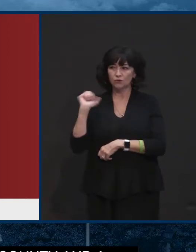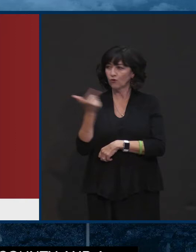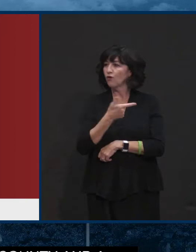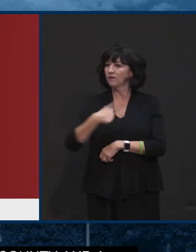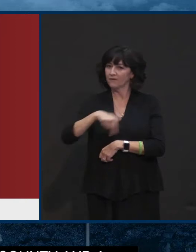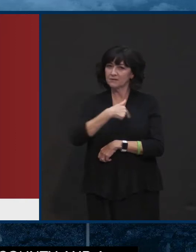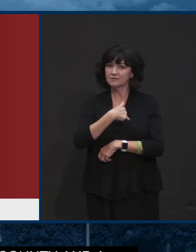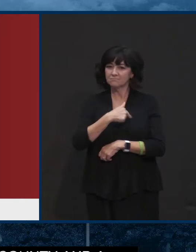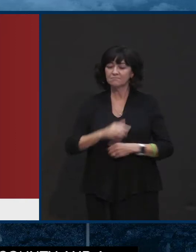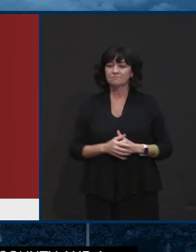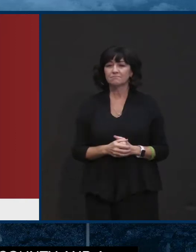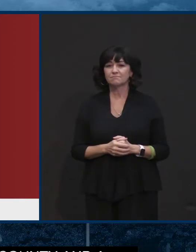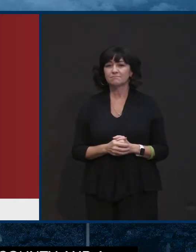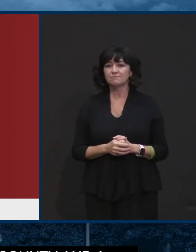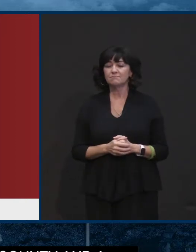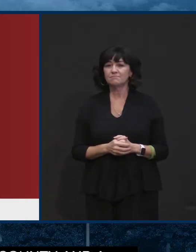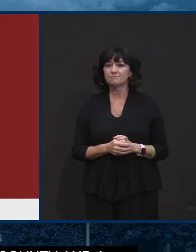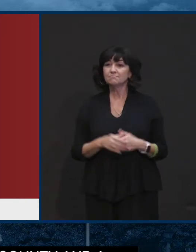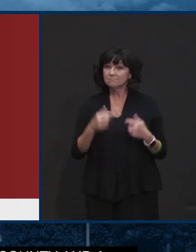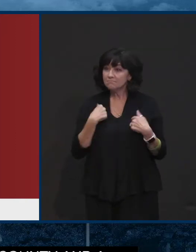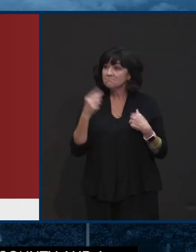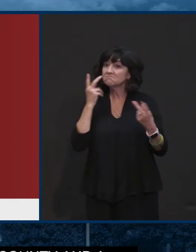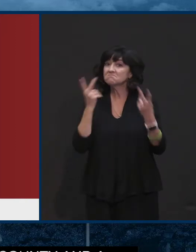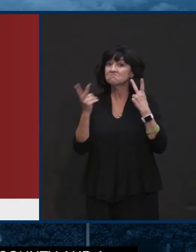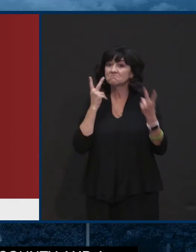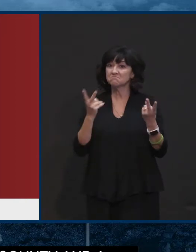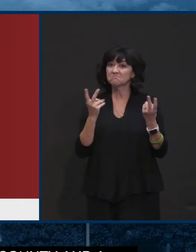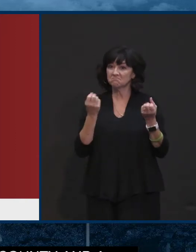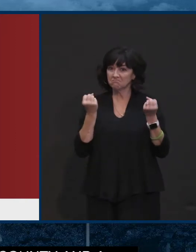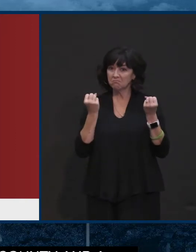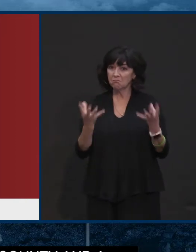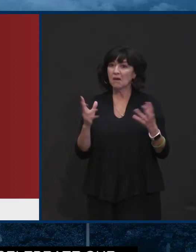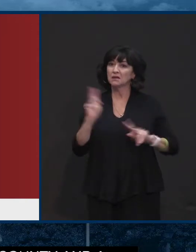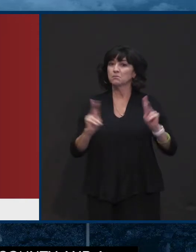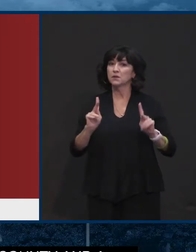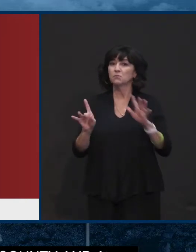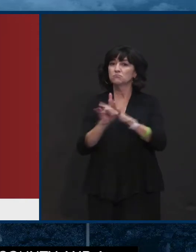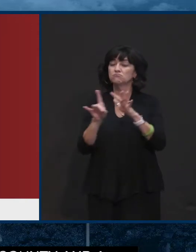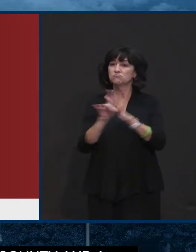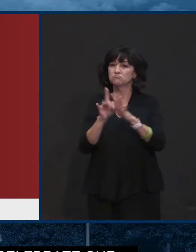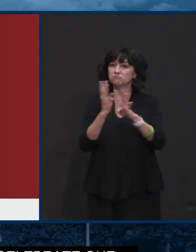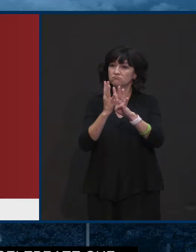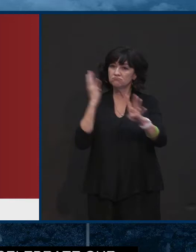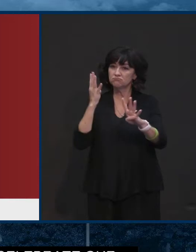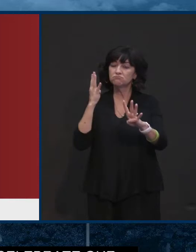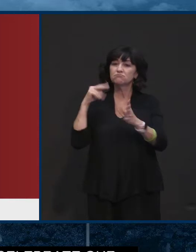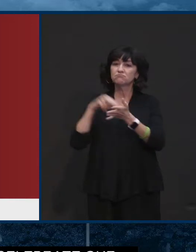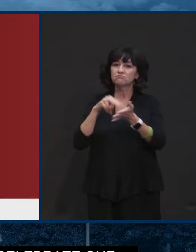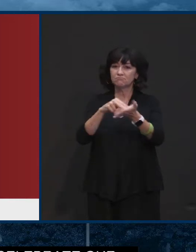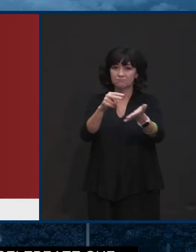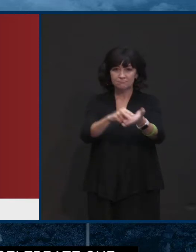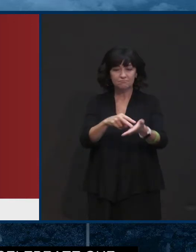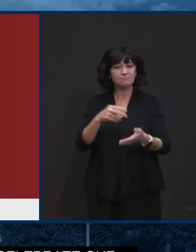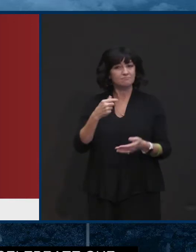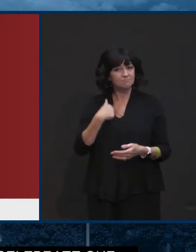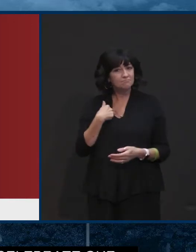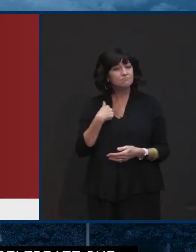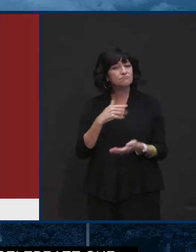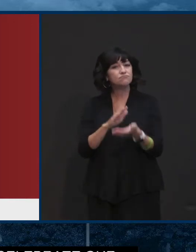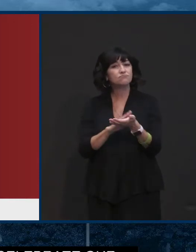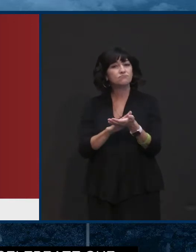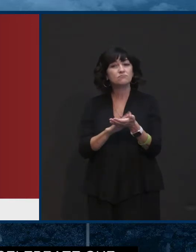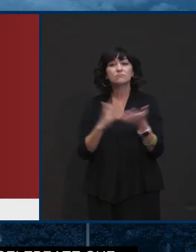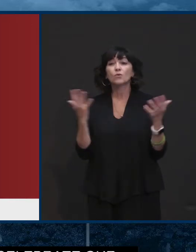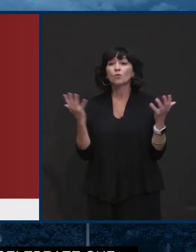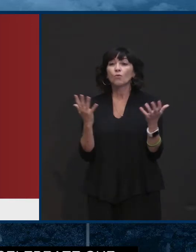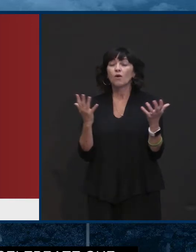really impressed with the lines and the crowds, and more importantly, that every person in line was wearing a face